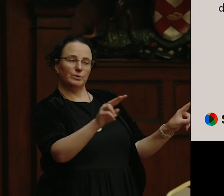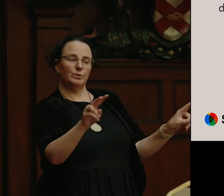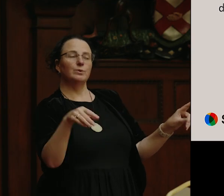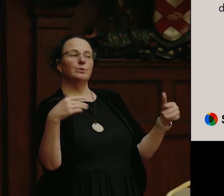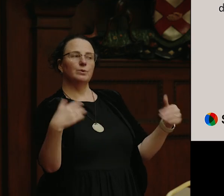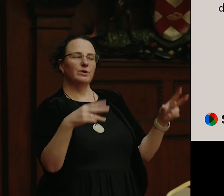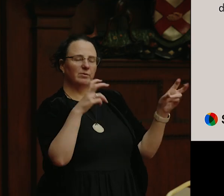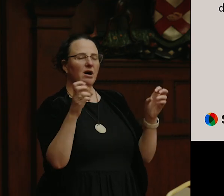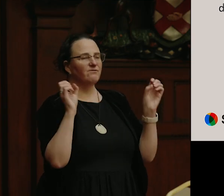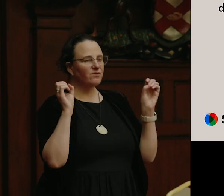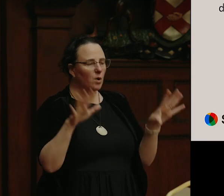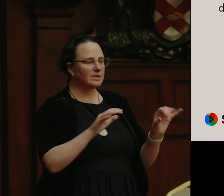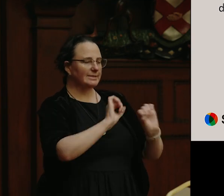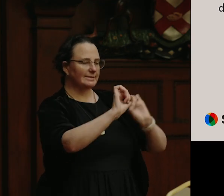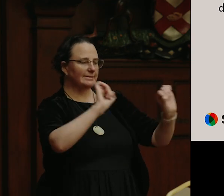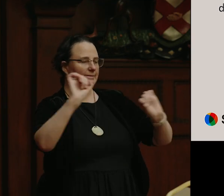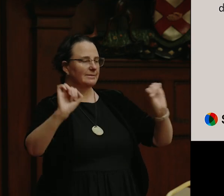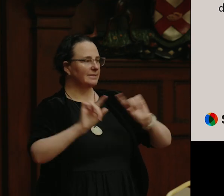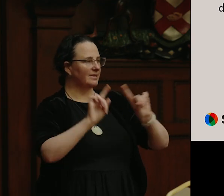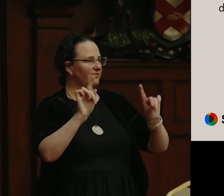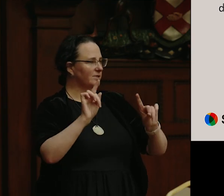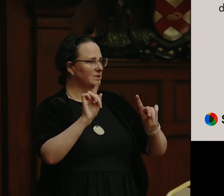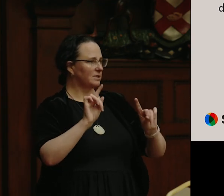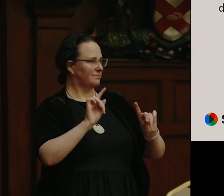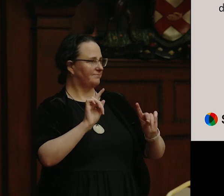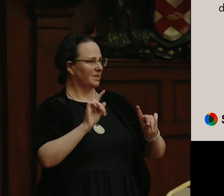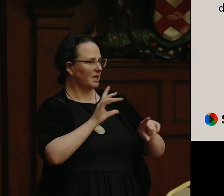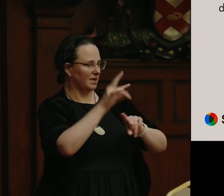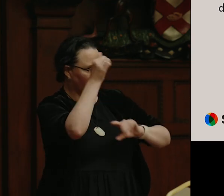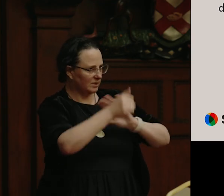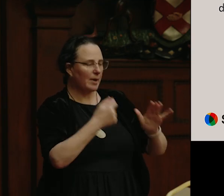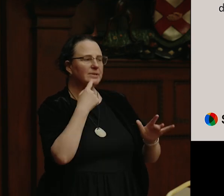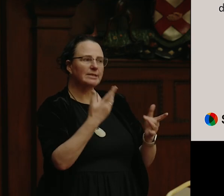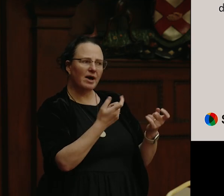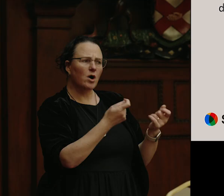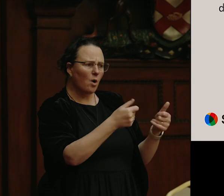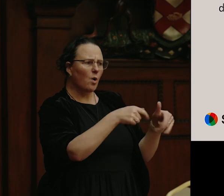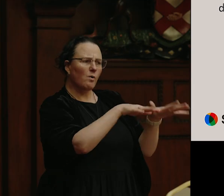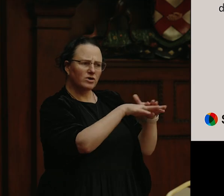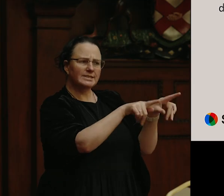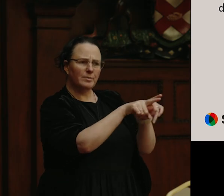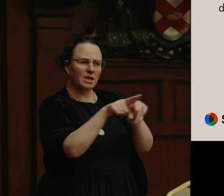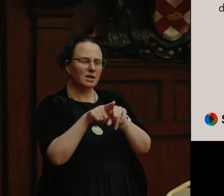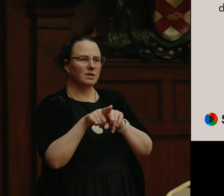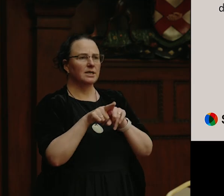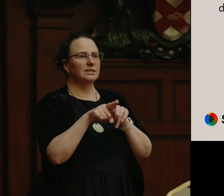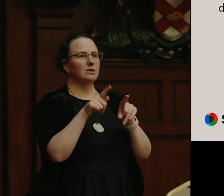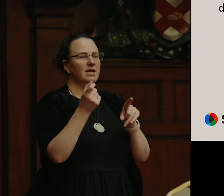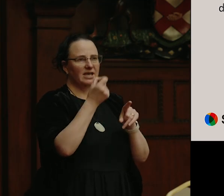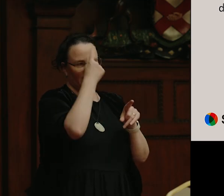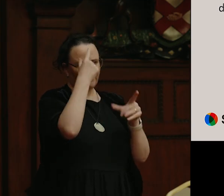each person's experience was unique, but there were some common threads. So I'm going to talk you through some of those. So living with invisible